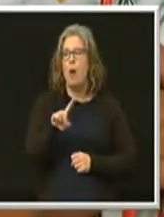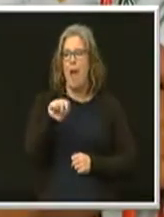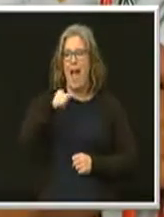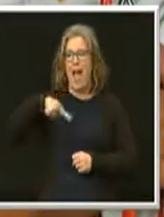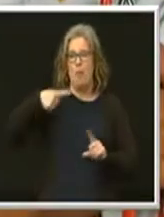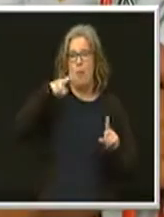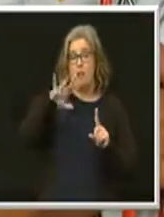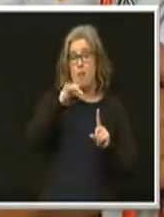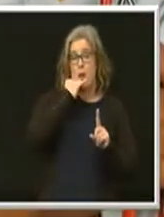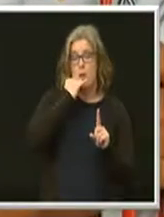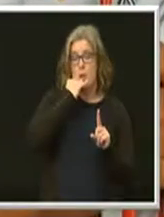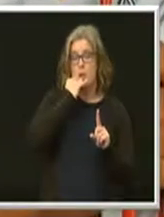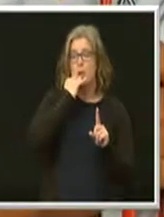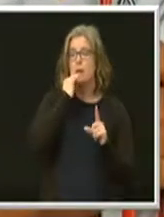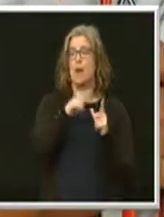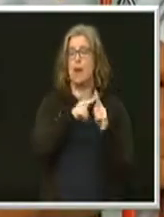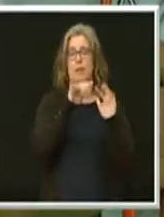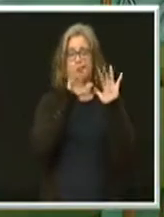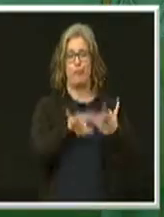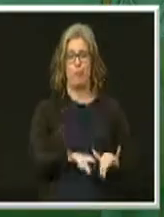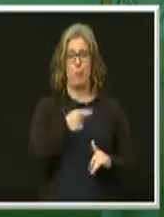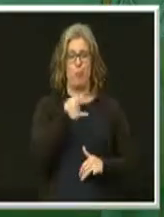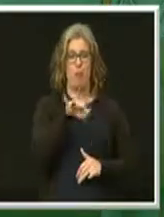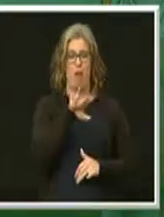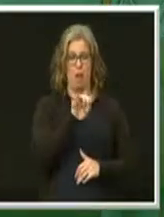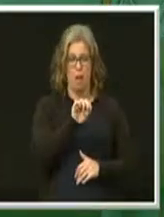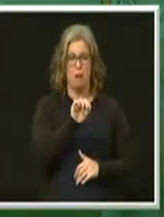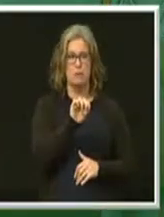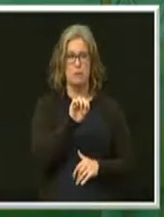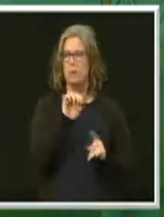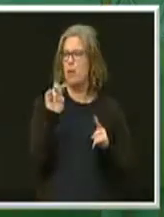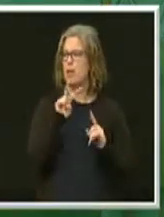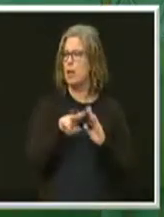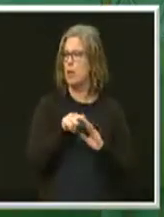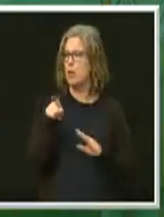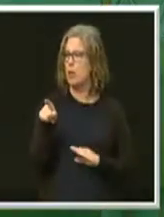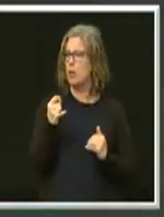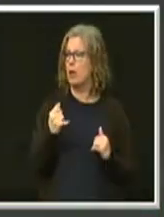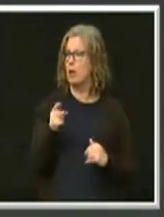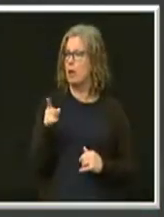for your phone and then fill out your profile. Let's go to the video.